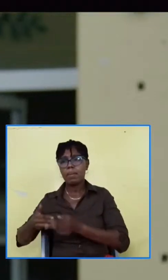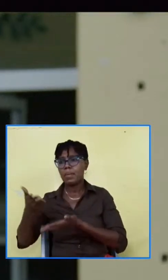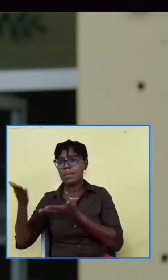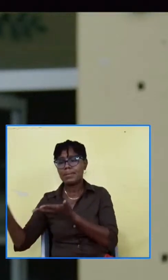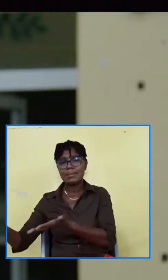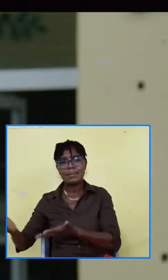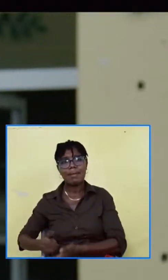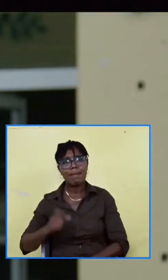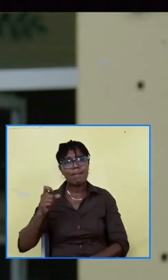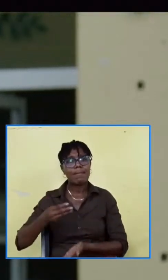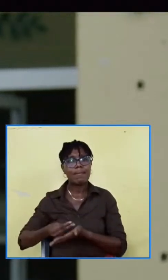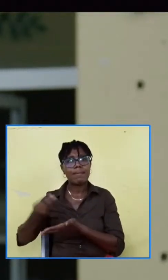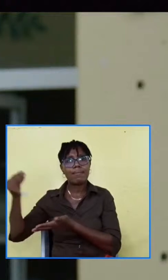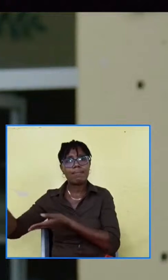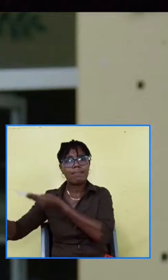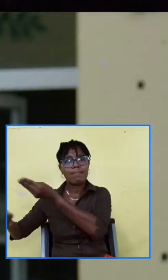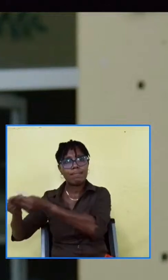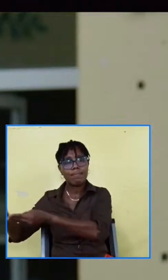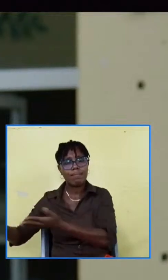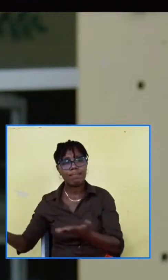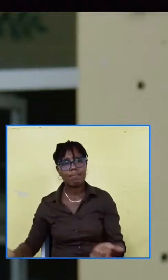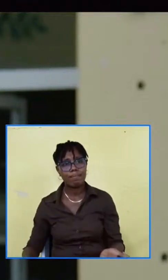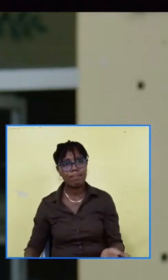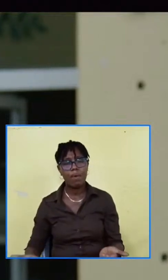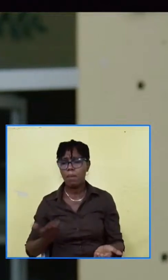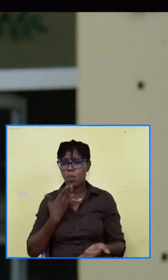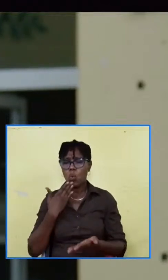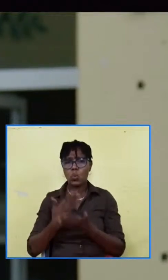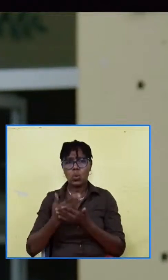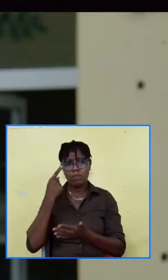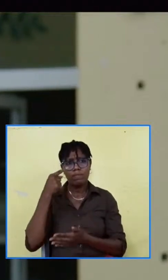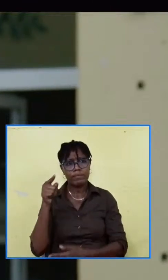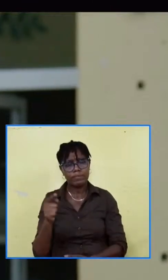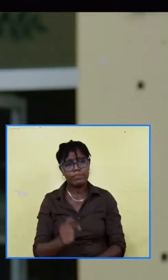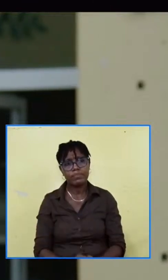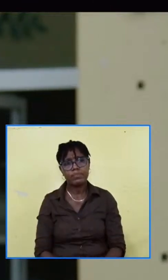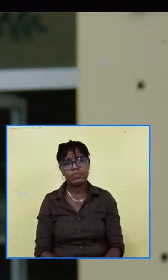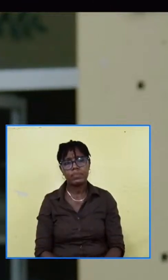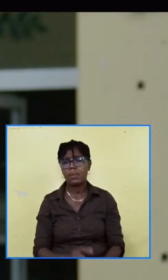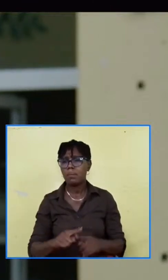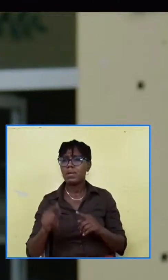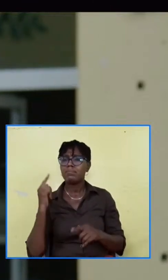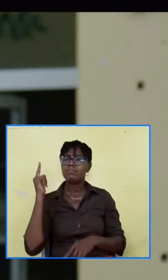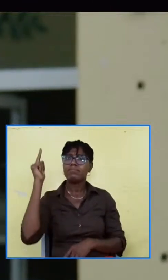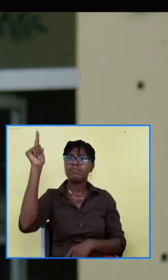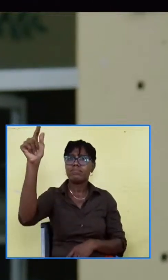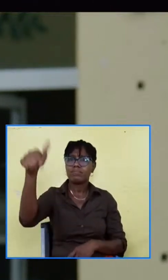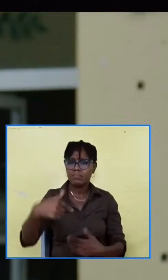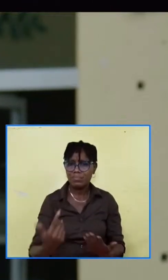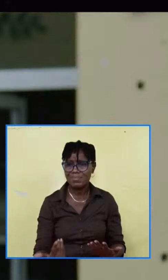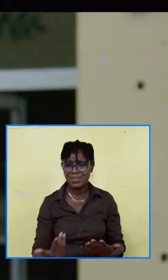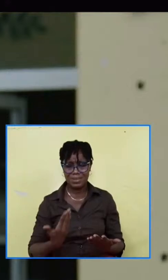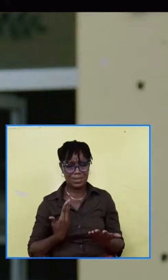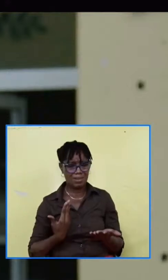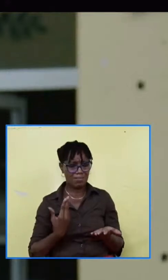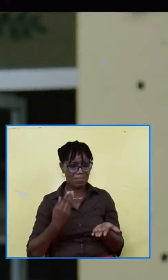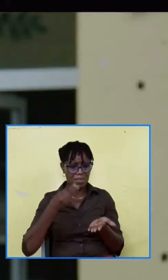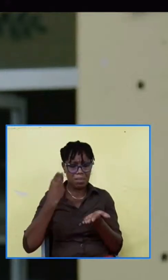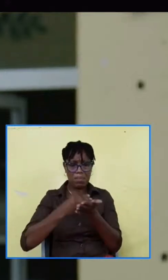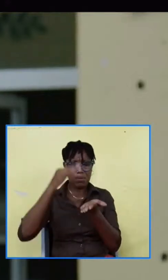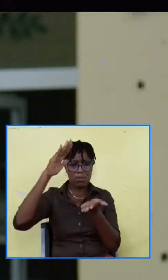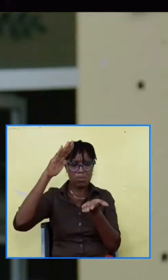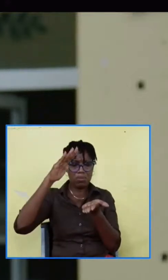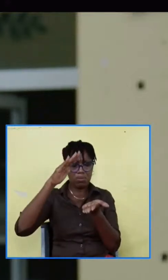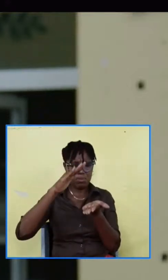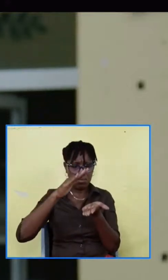thing in there convince the people, well, look, it might be good for them at the time, but down the road, you are depleting a fund, which is